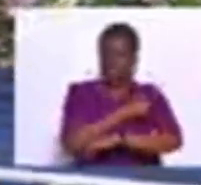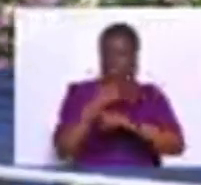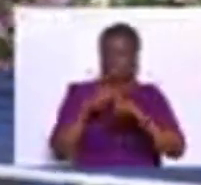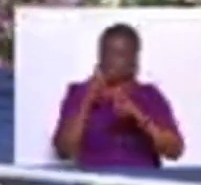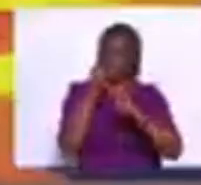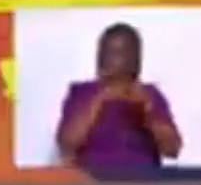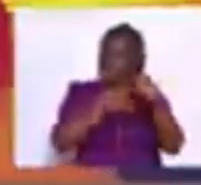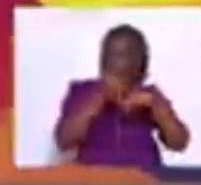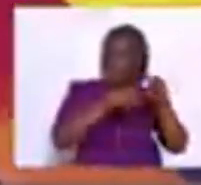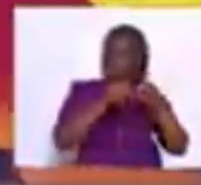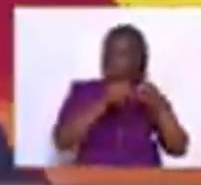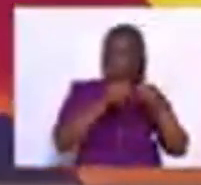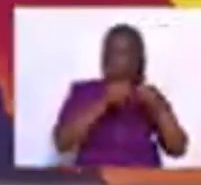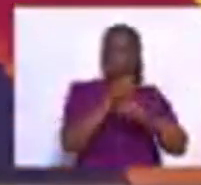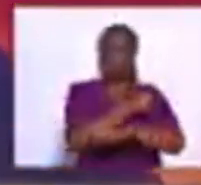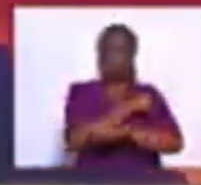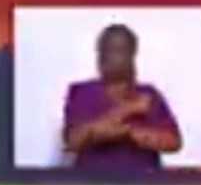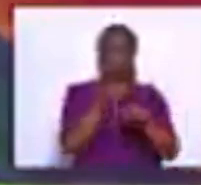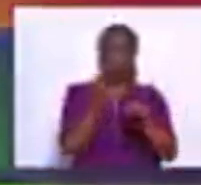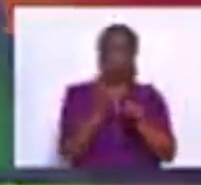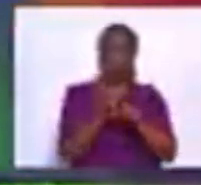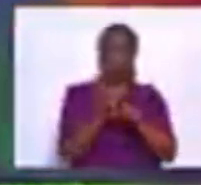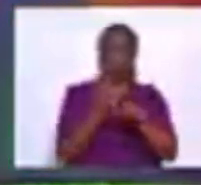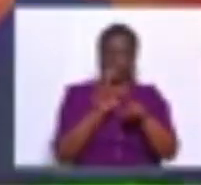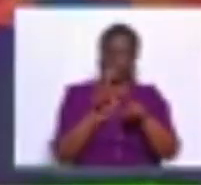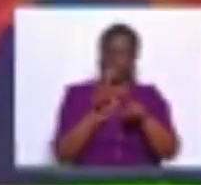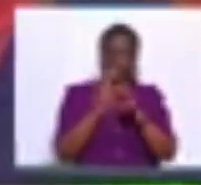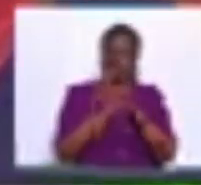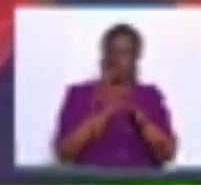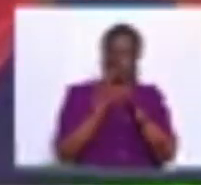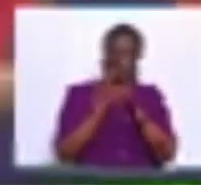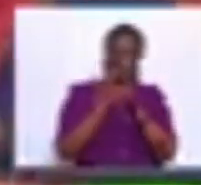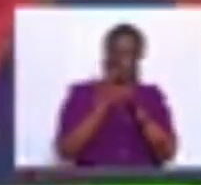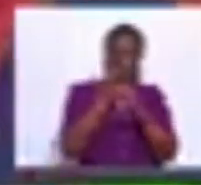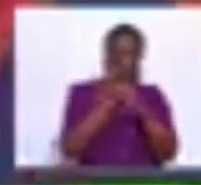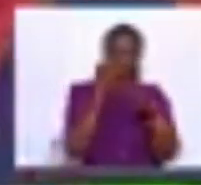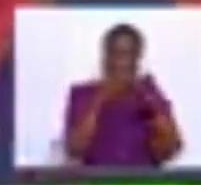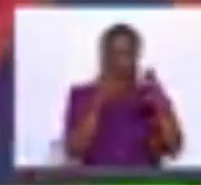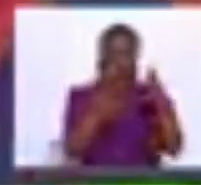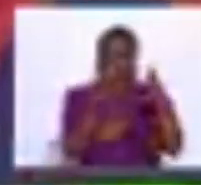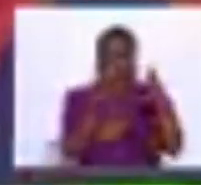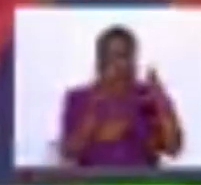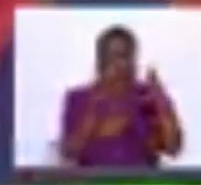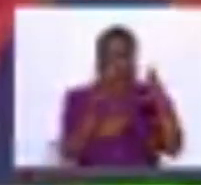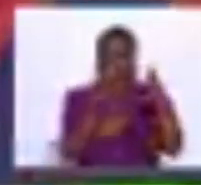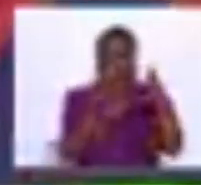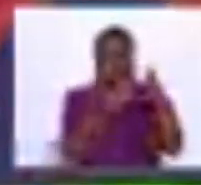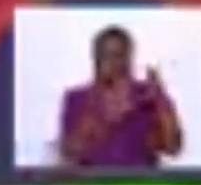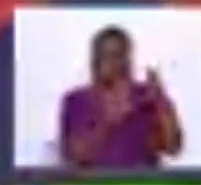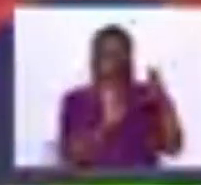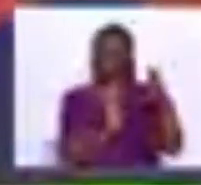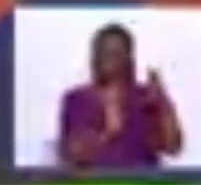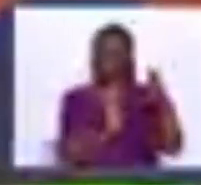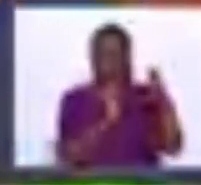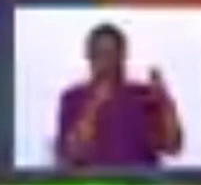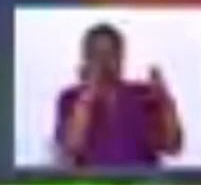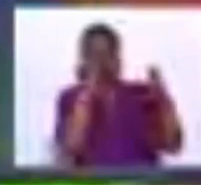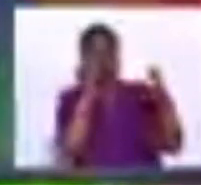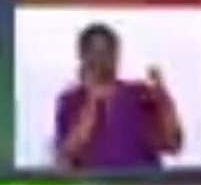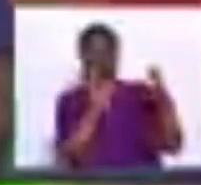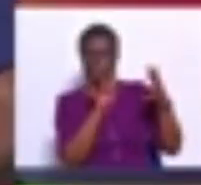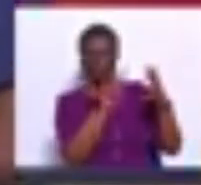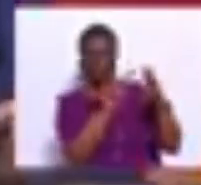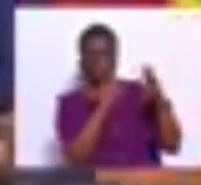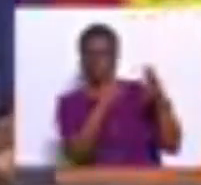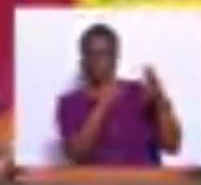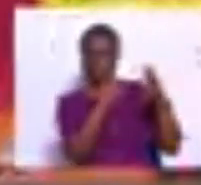treatment. When the doctor says to you, this is what we want to do, ask questions about it. Doctor, what is the